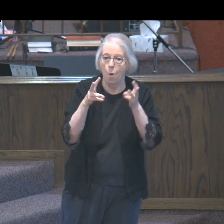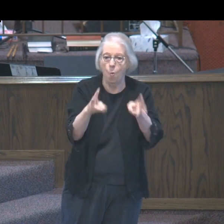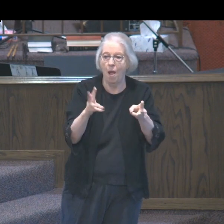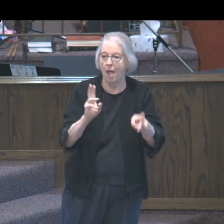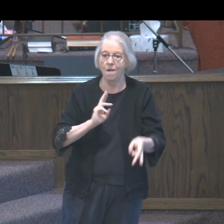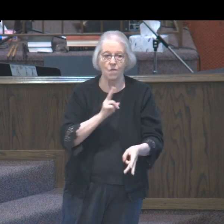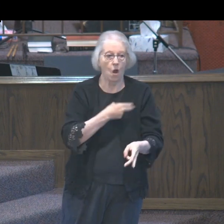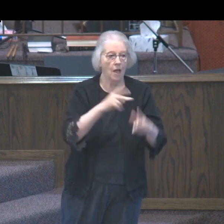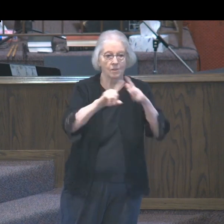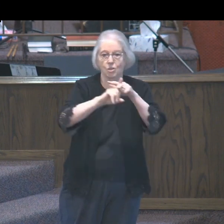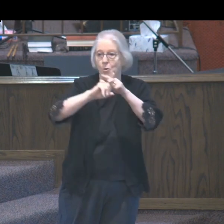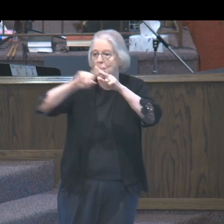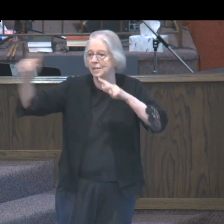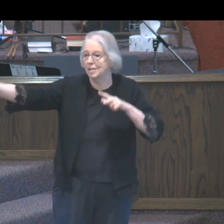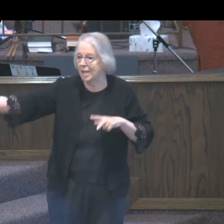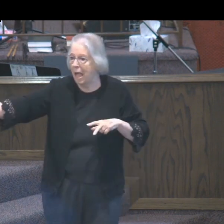is in the name of the Lord